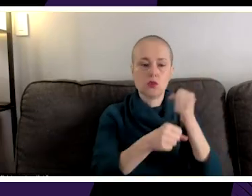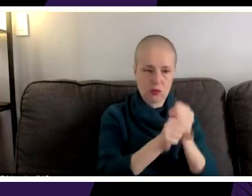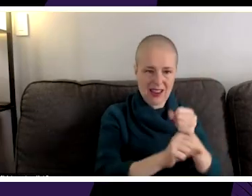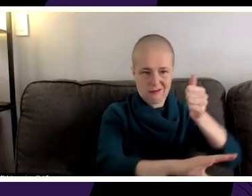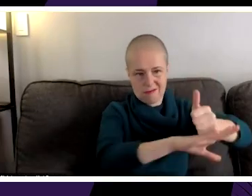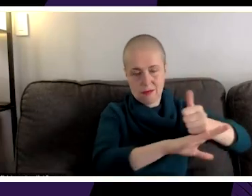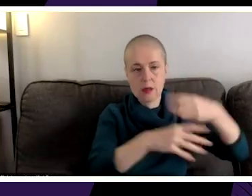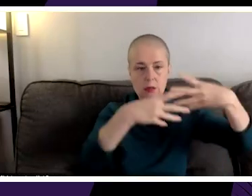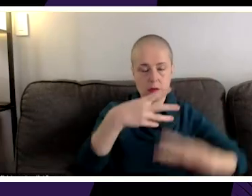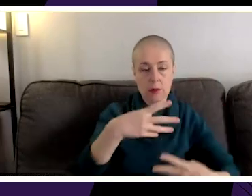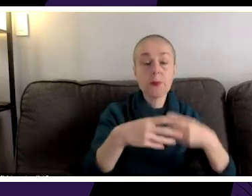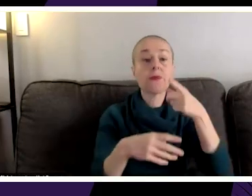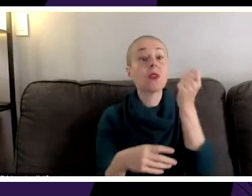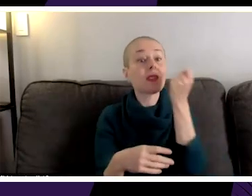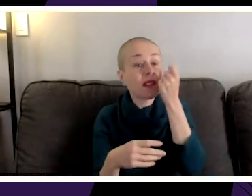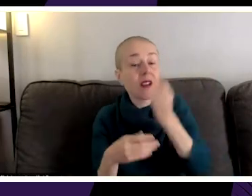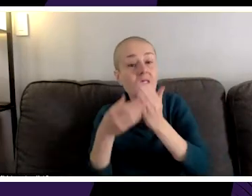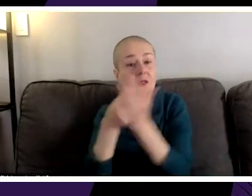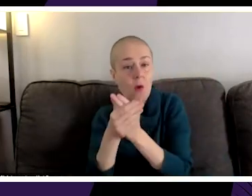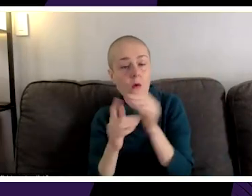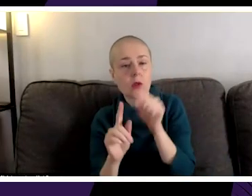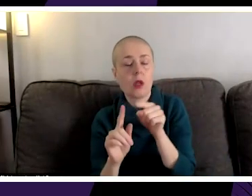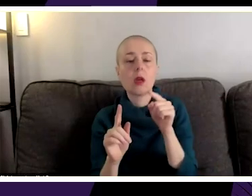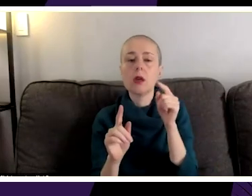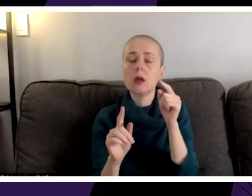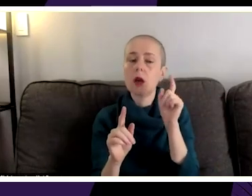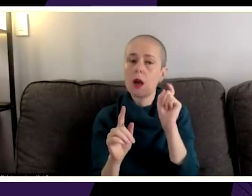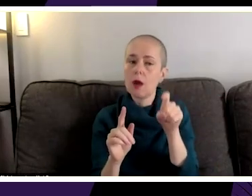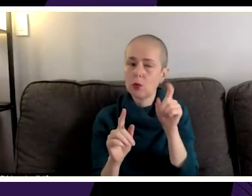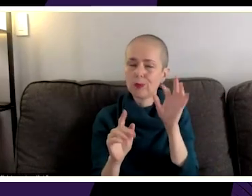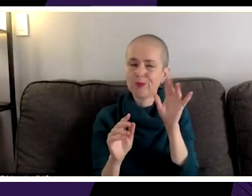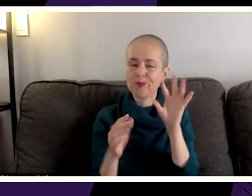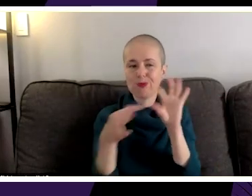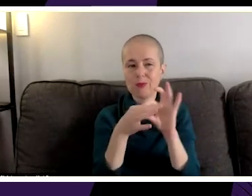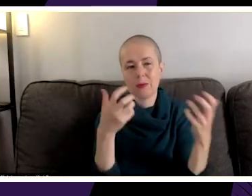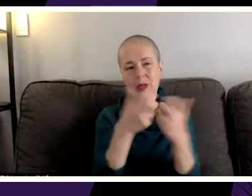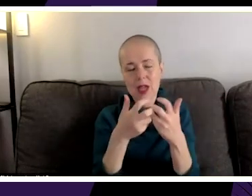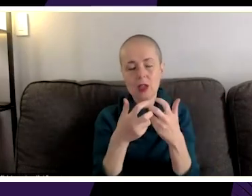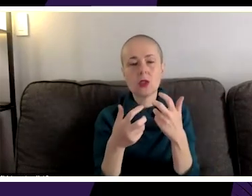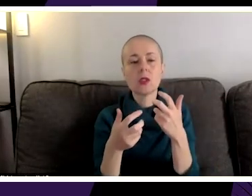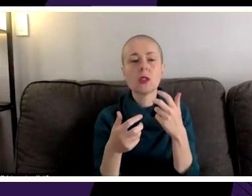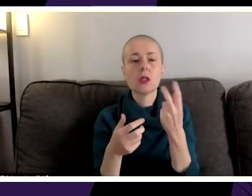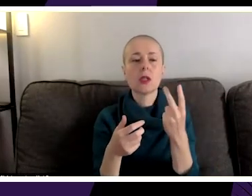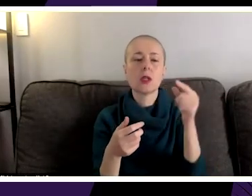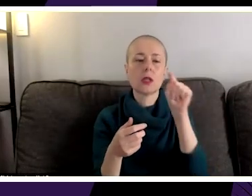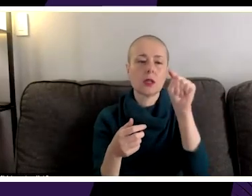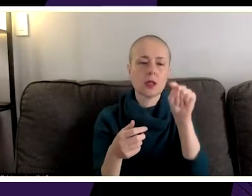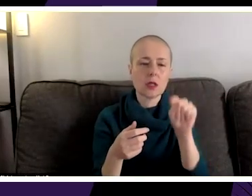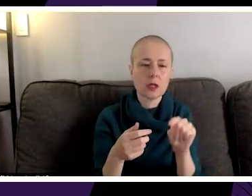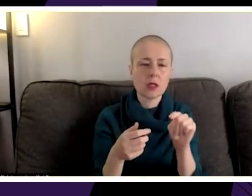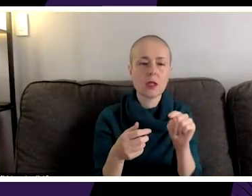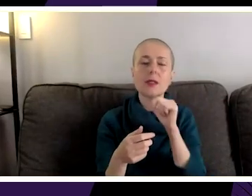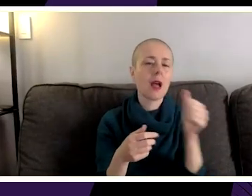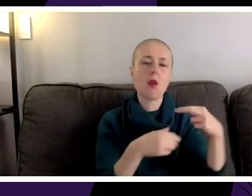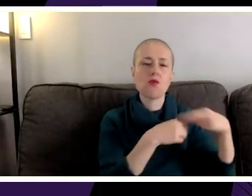folder like comparison only works for examples, text tutorials, these things. It doesn't work for